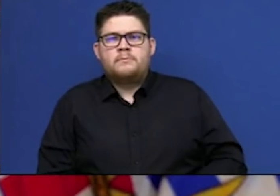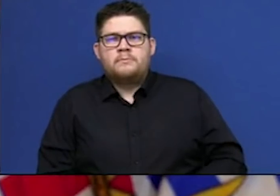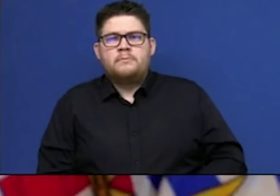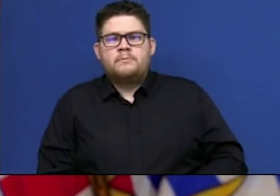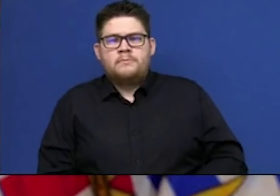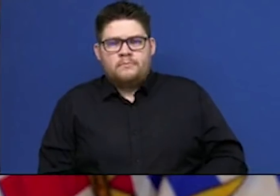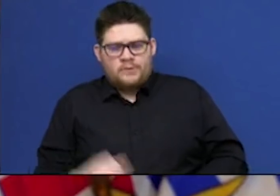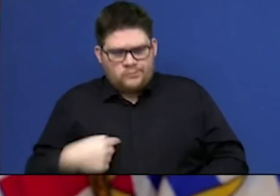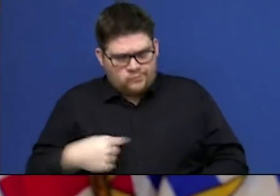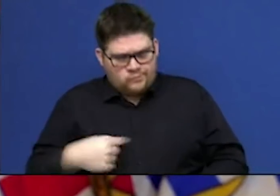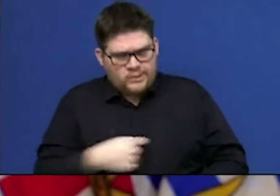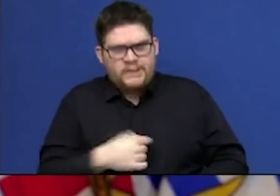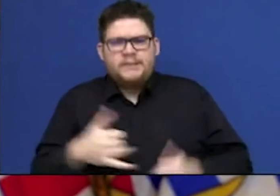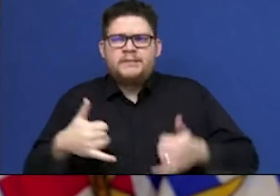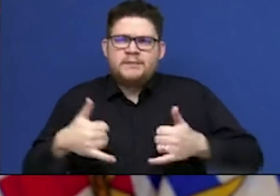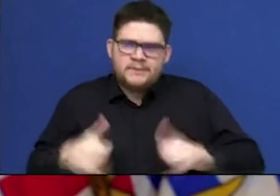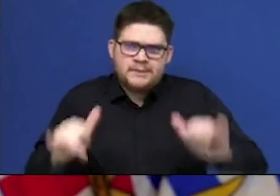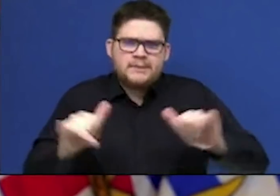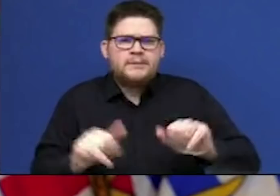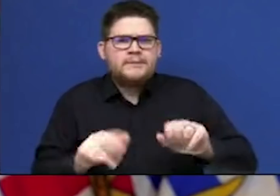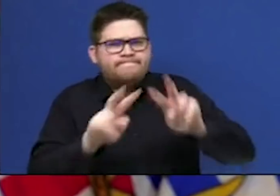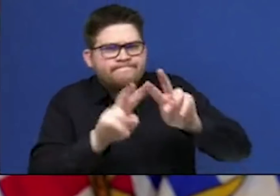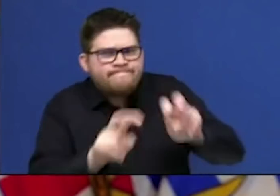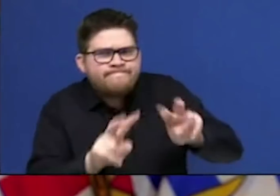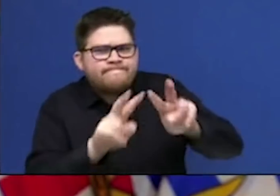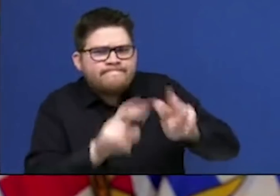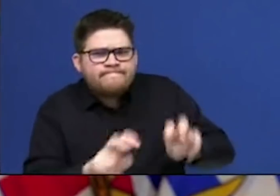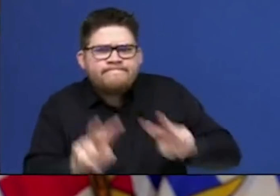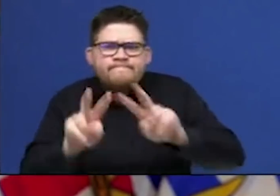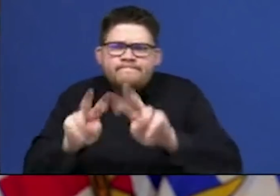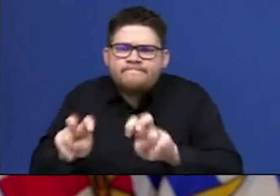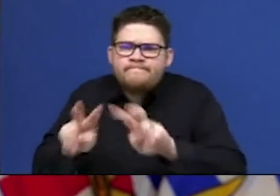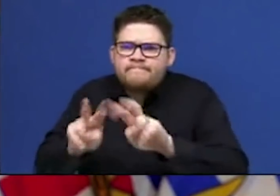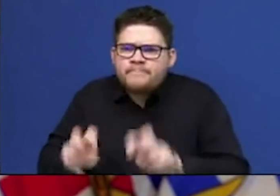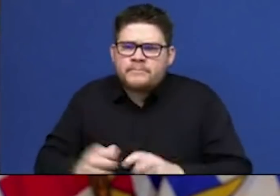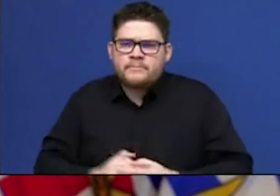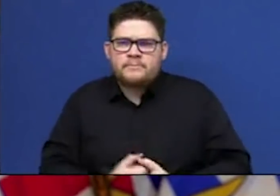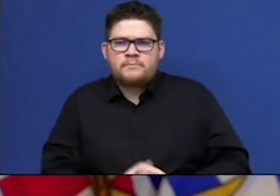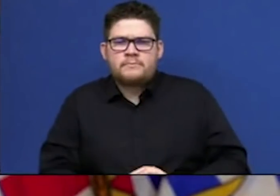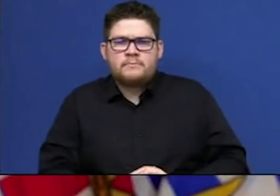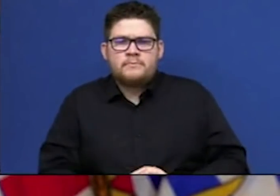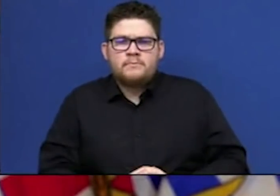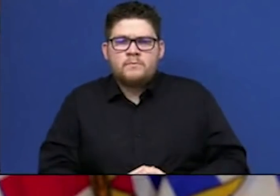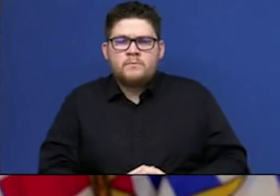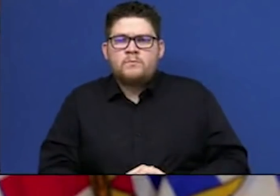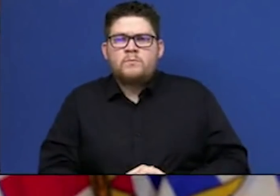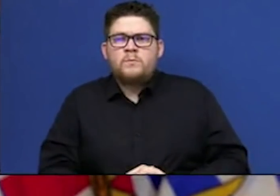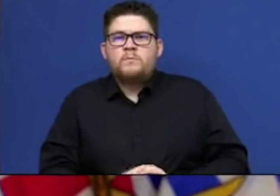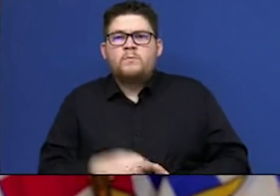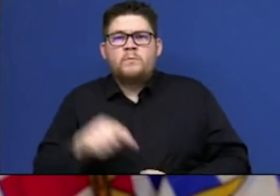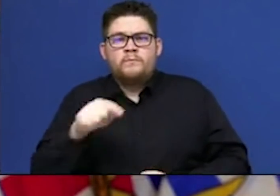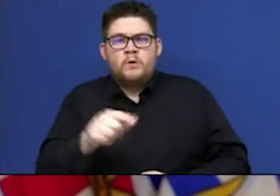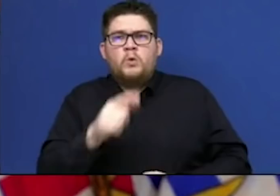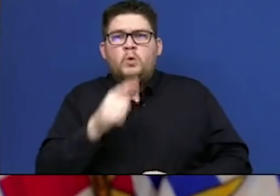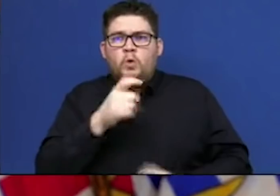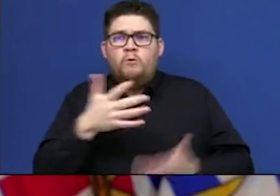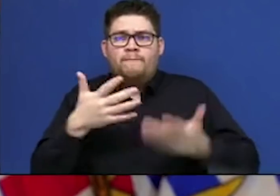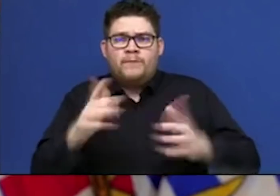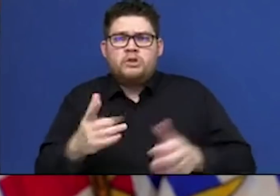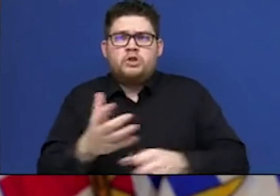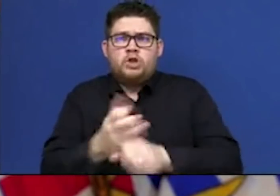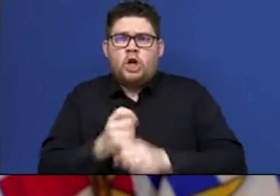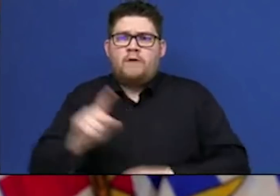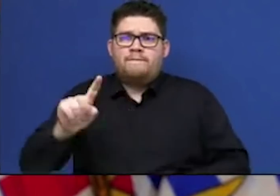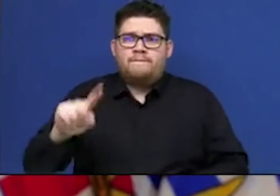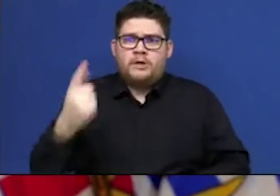vaccine. It is very likely that second doses will be available, but we have time between now and 3 to